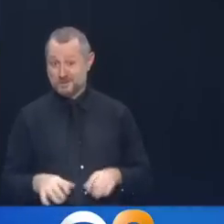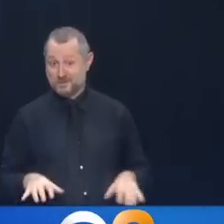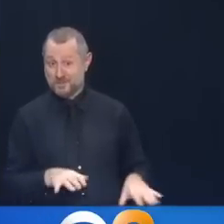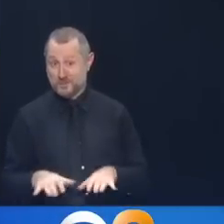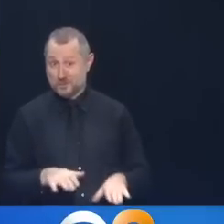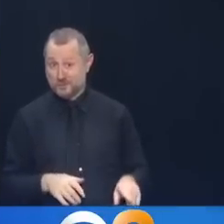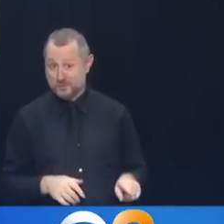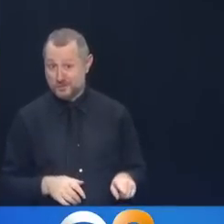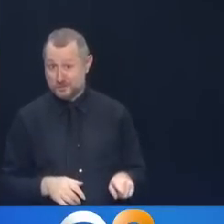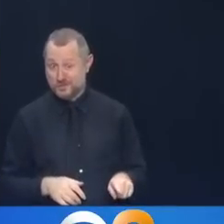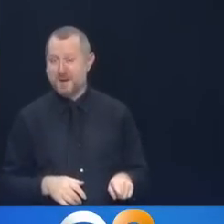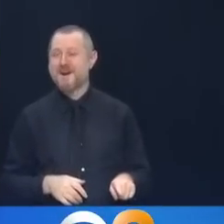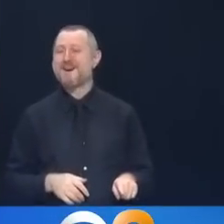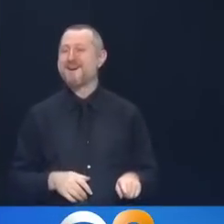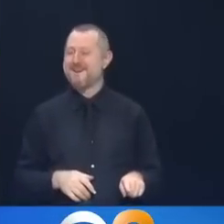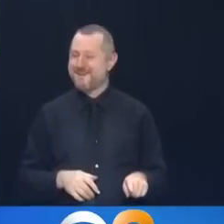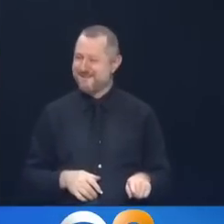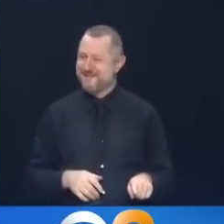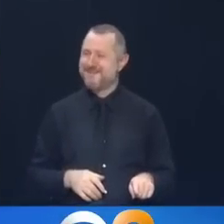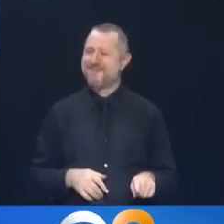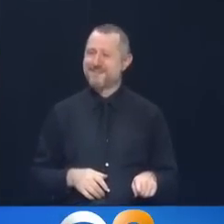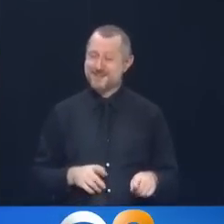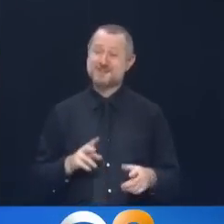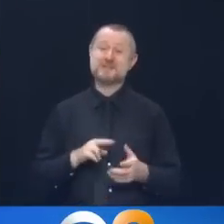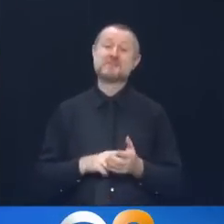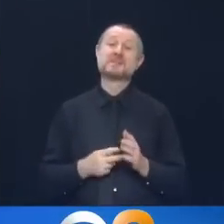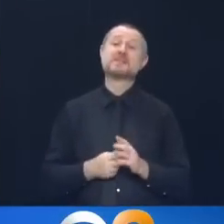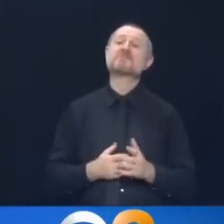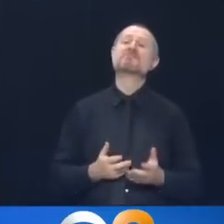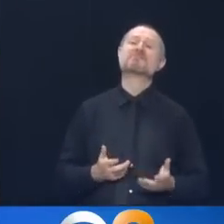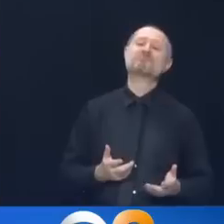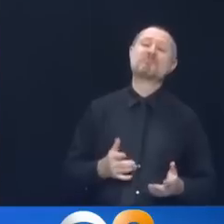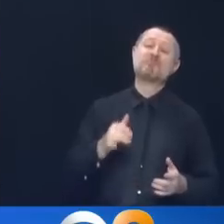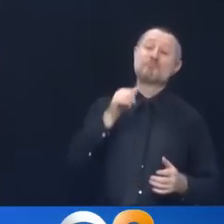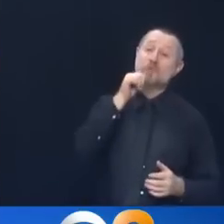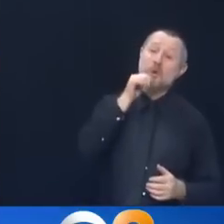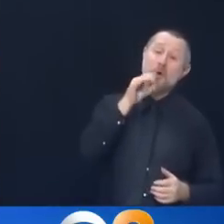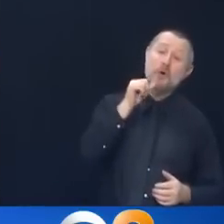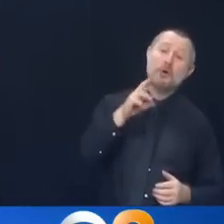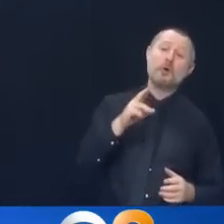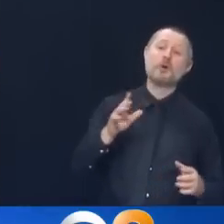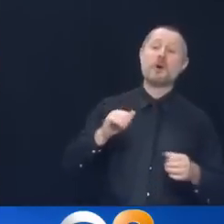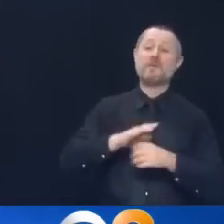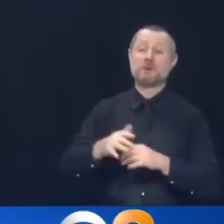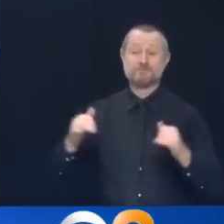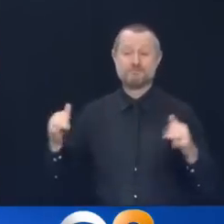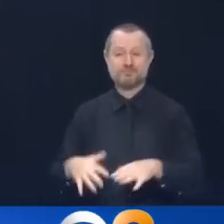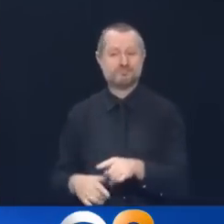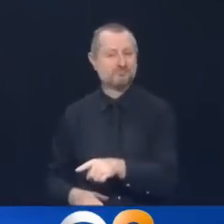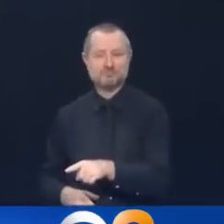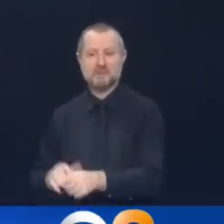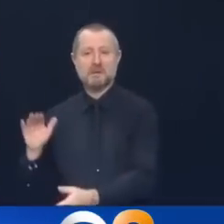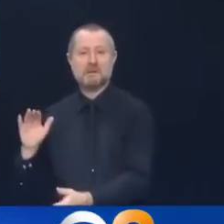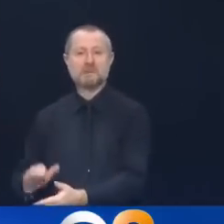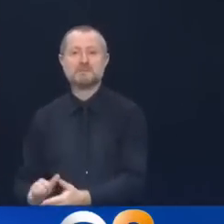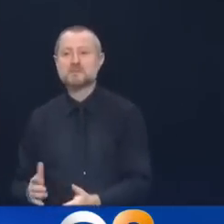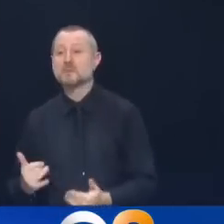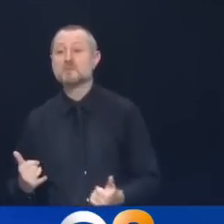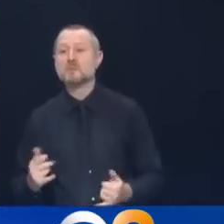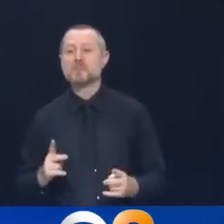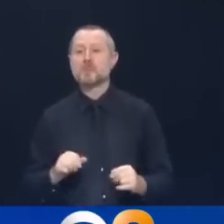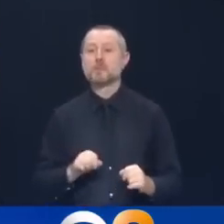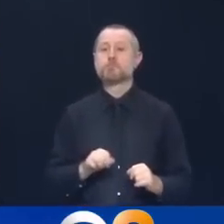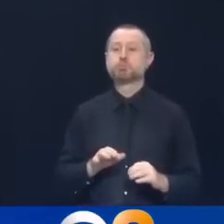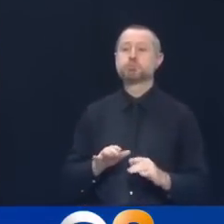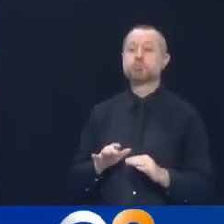It's less in bars and restaurants. It's still there. But they've migrated to